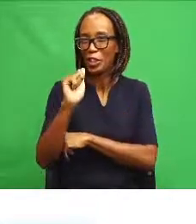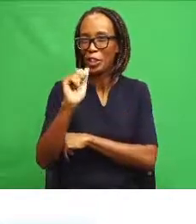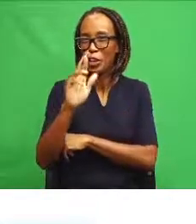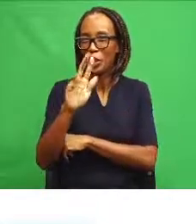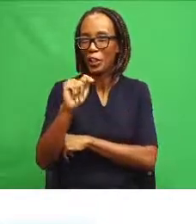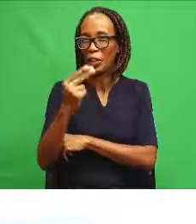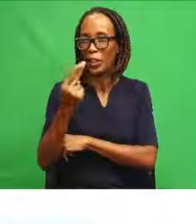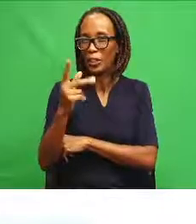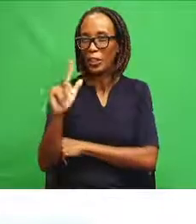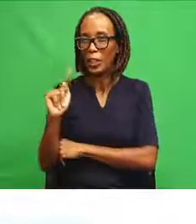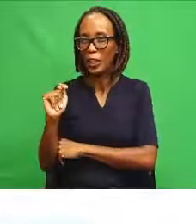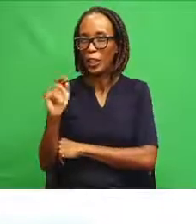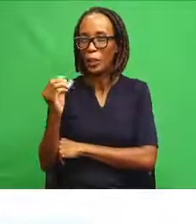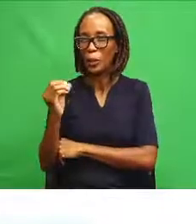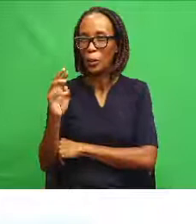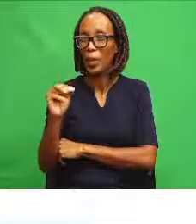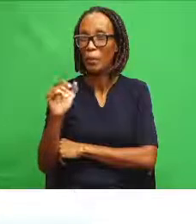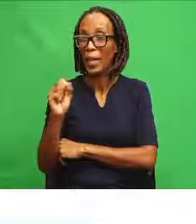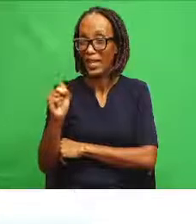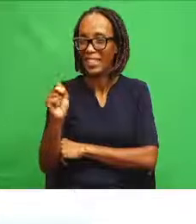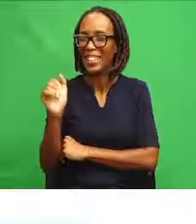stranger.